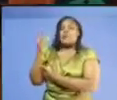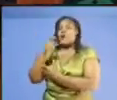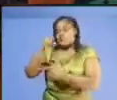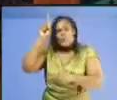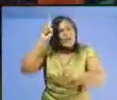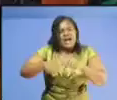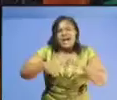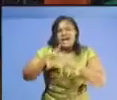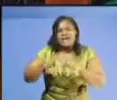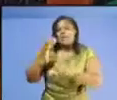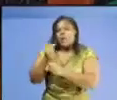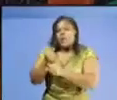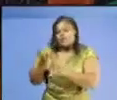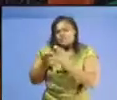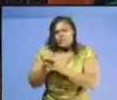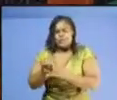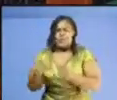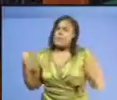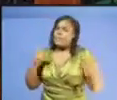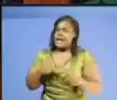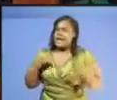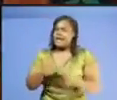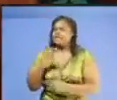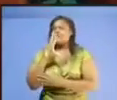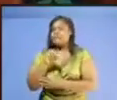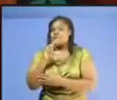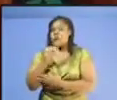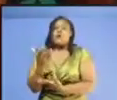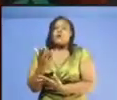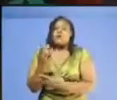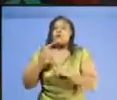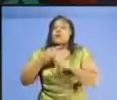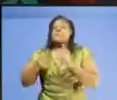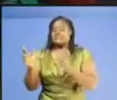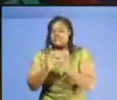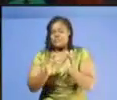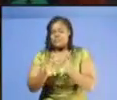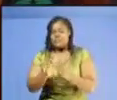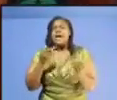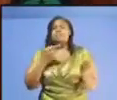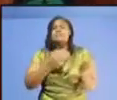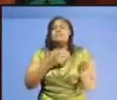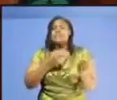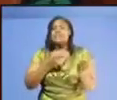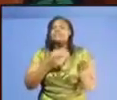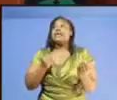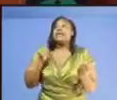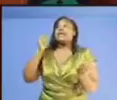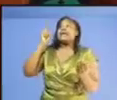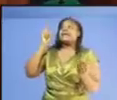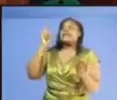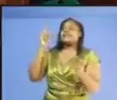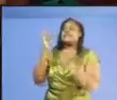hold his hand in the midst of your pain and distress. But the Bible said, he that keepeth Israel, and I hear